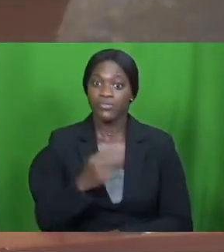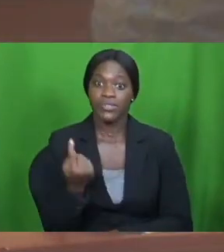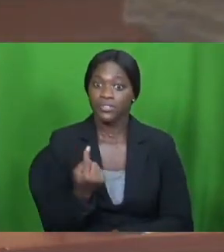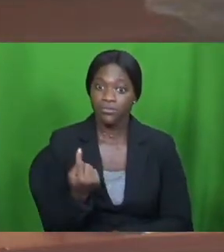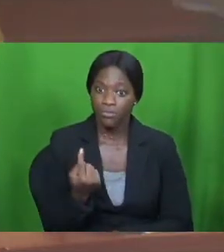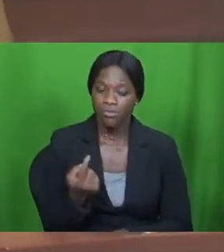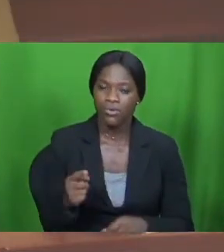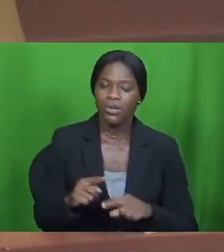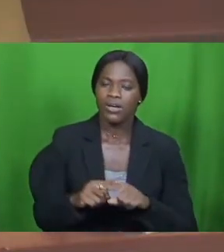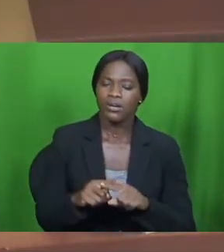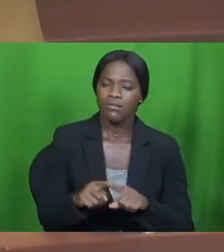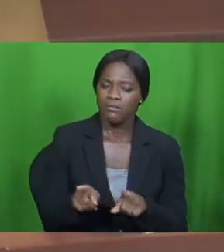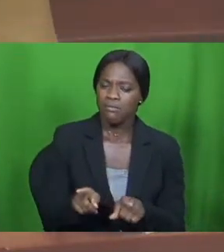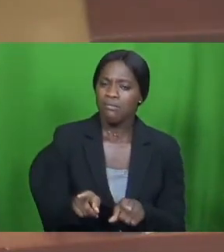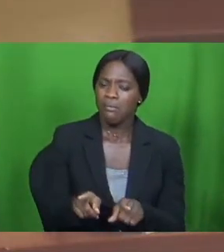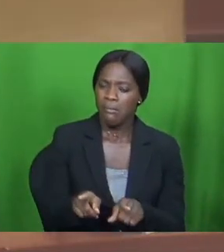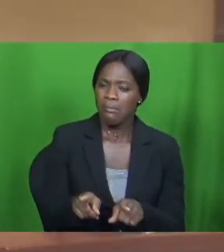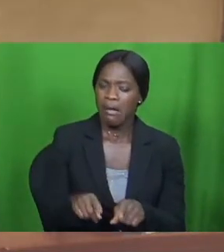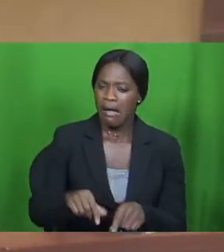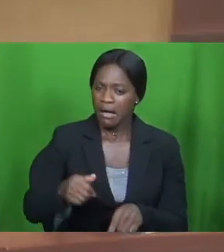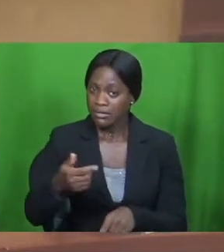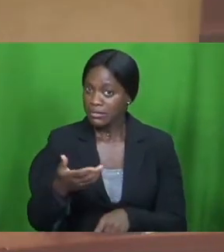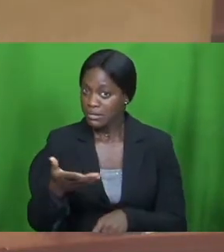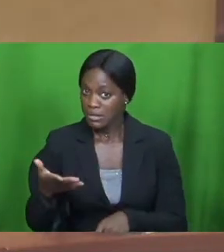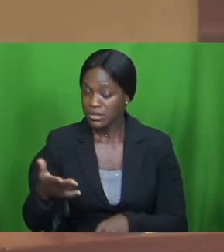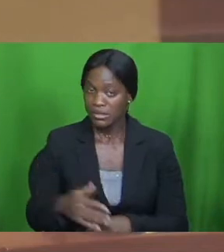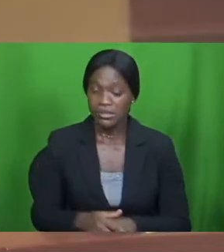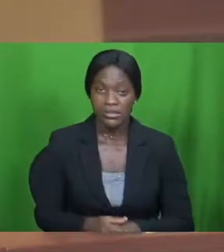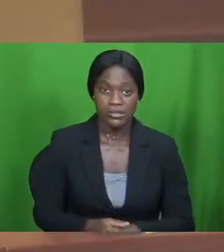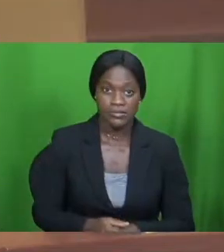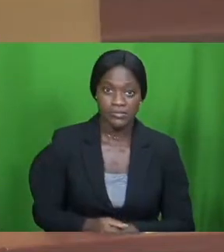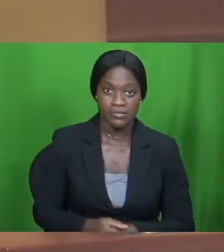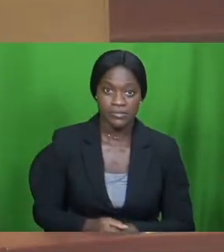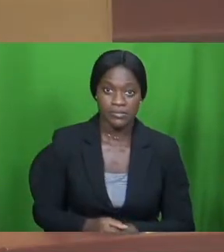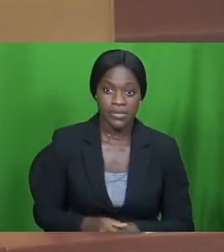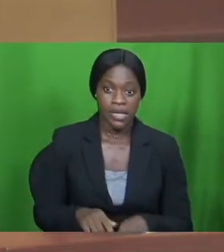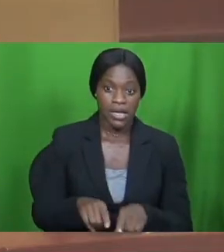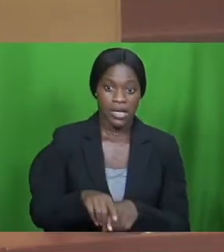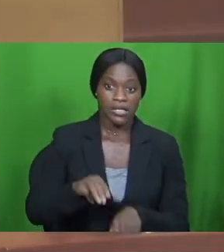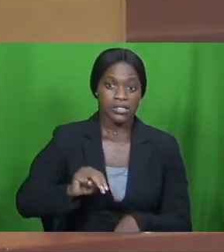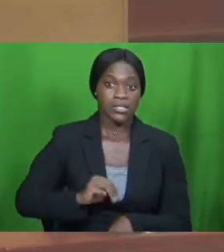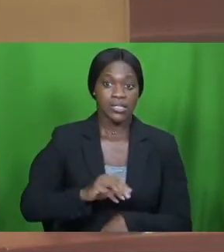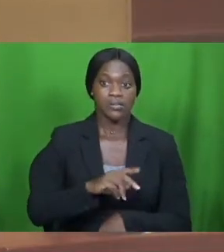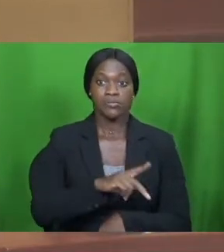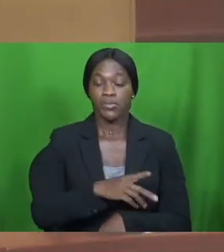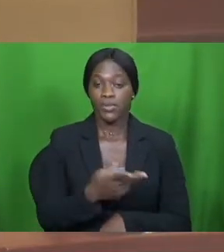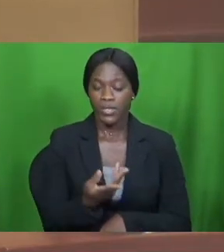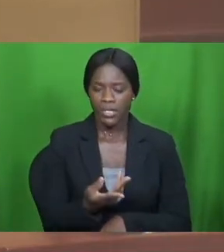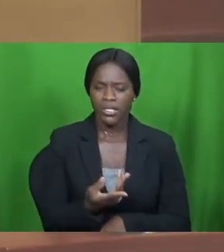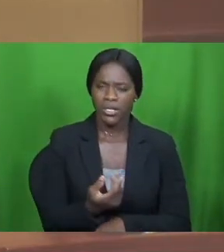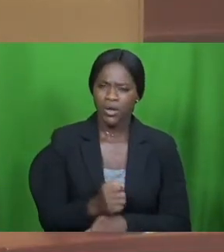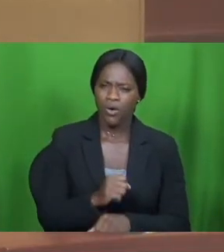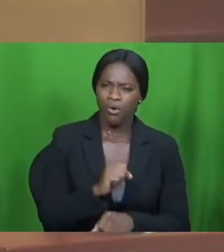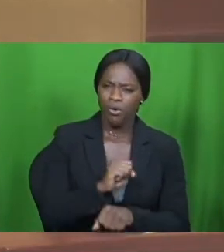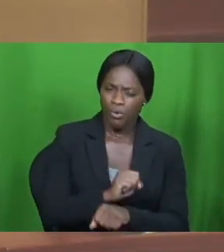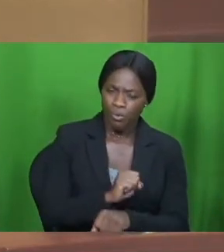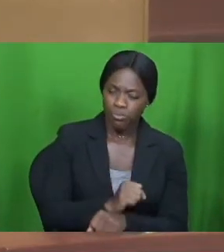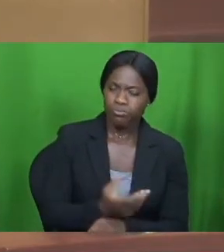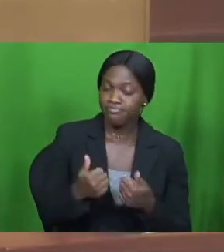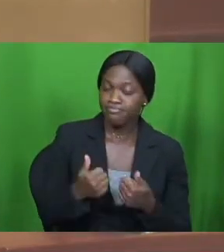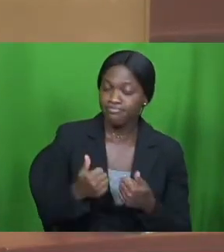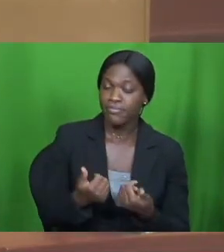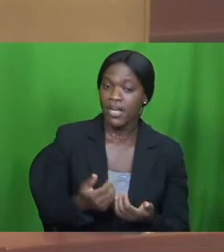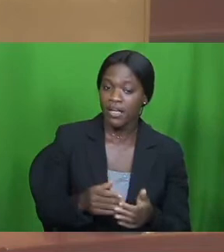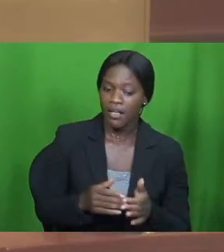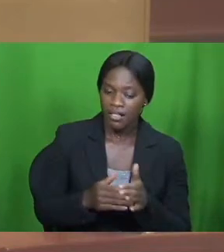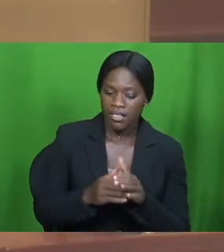but even after Parliament, Mr. Speaker, he played a role as a diplomat, a community leader until his